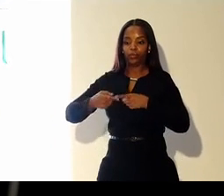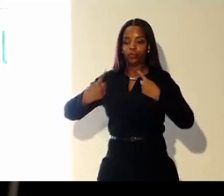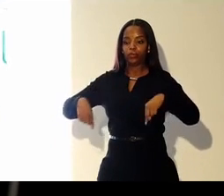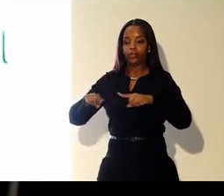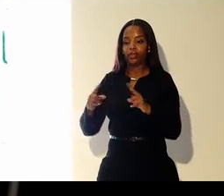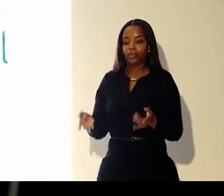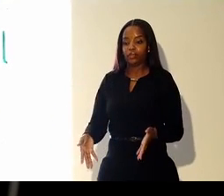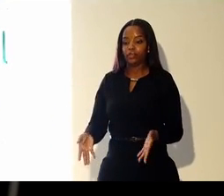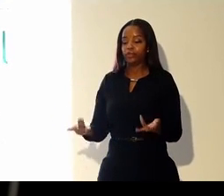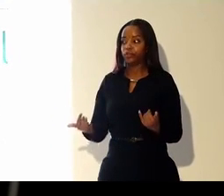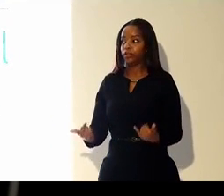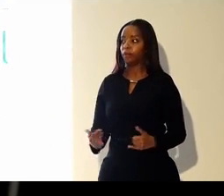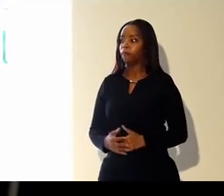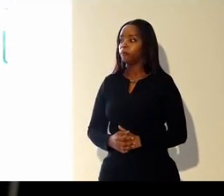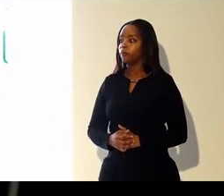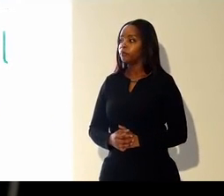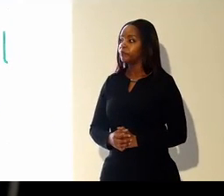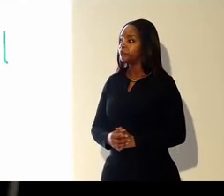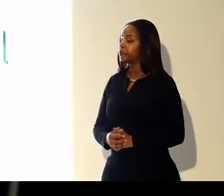today.